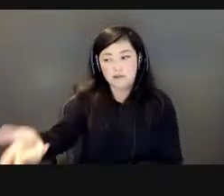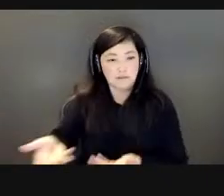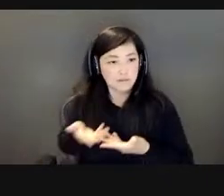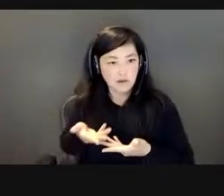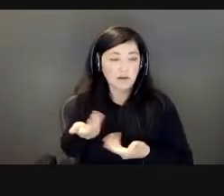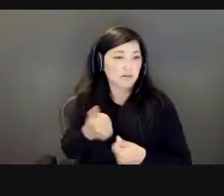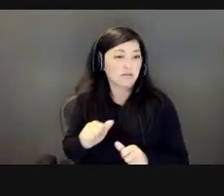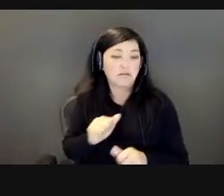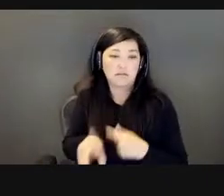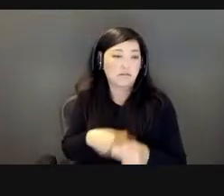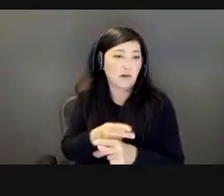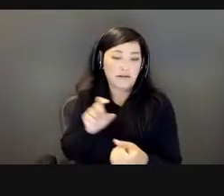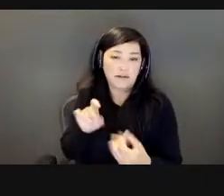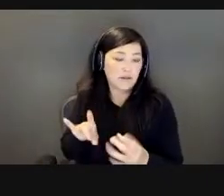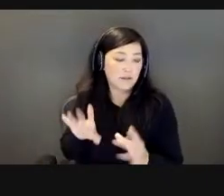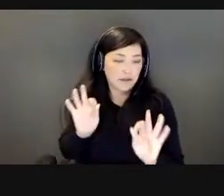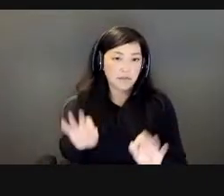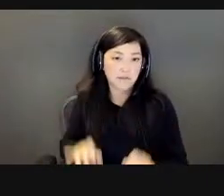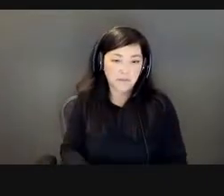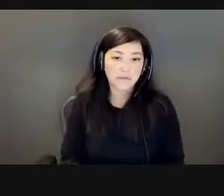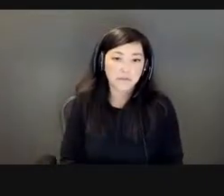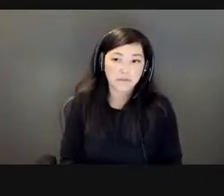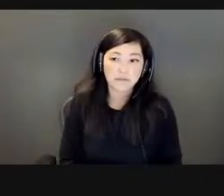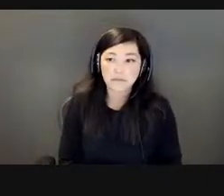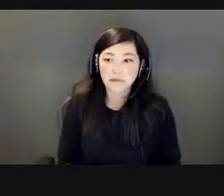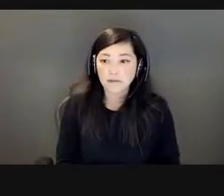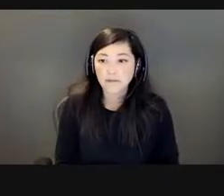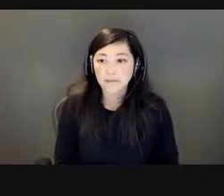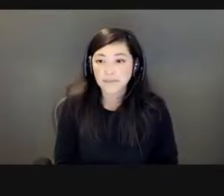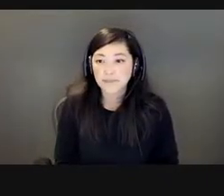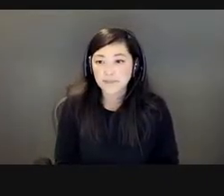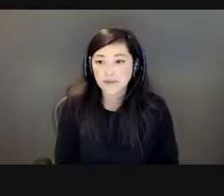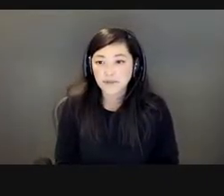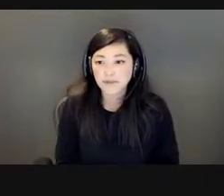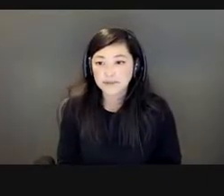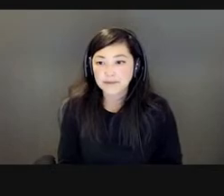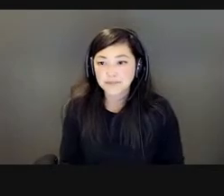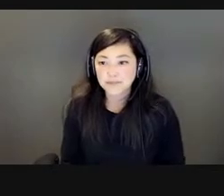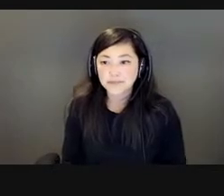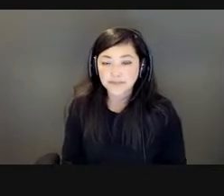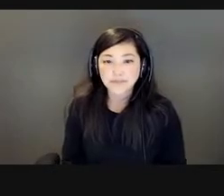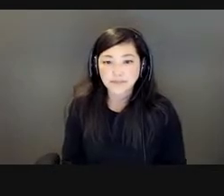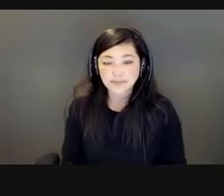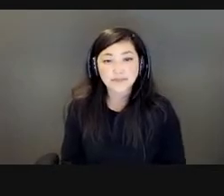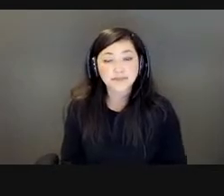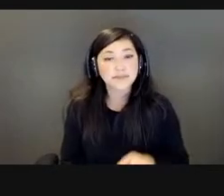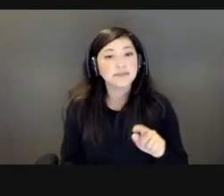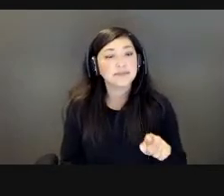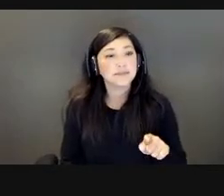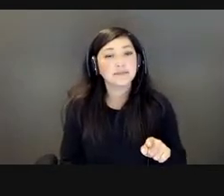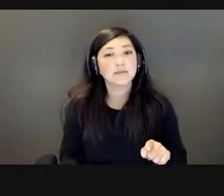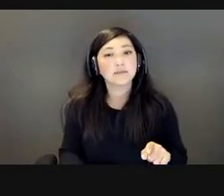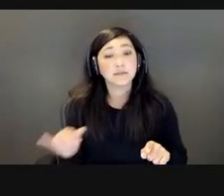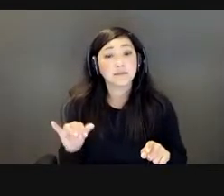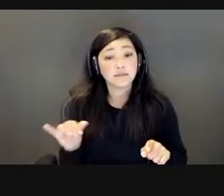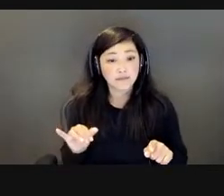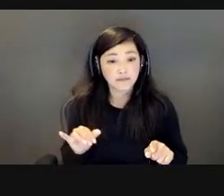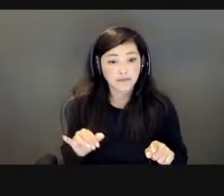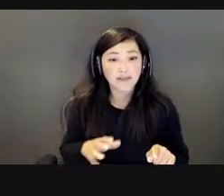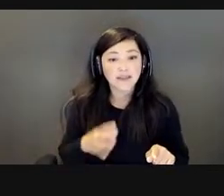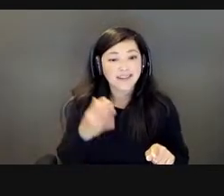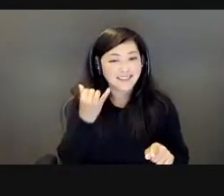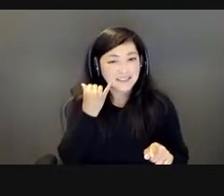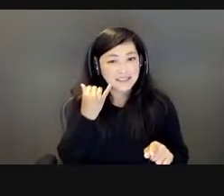feedback. Wonderful. Well, I also had someone ask if Accessibility Standards Canada, if the standards